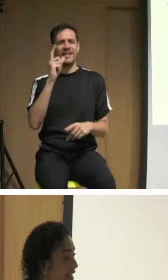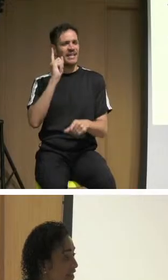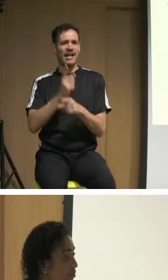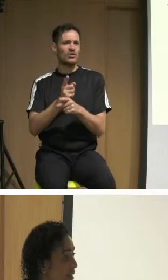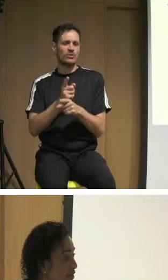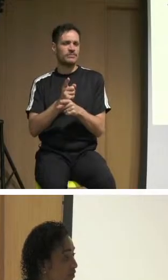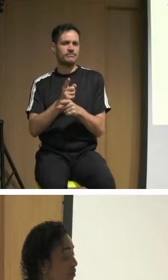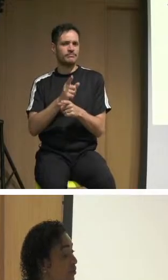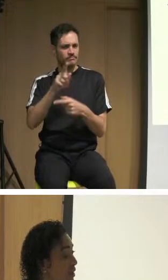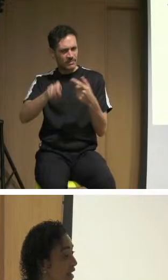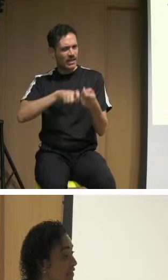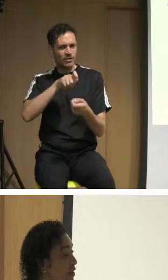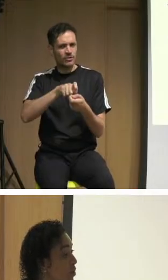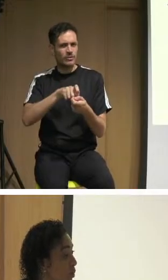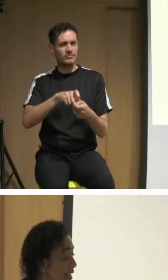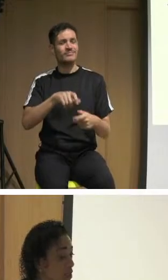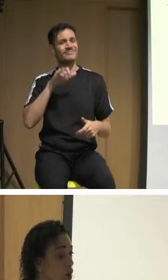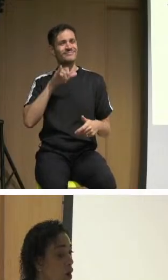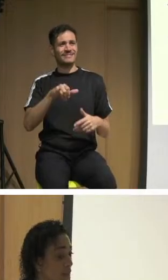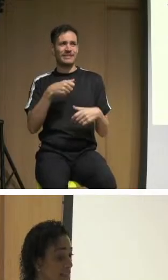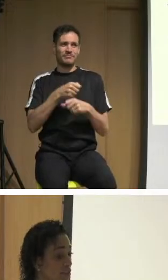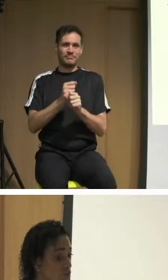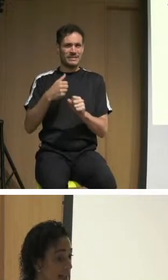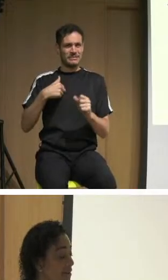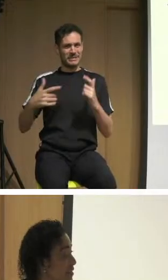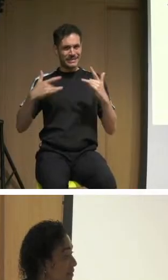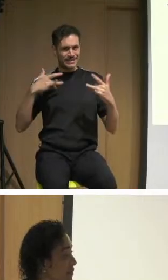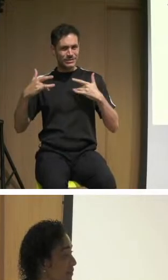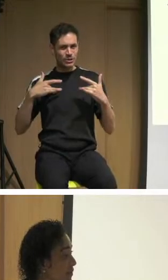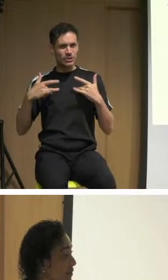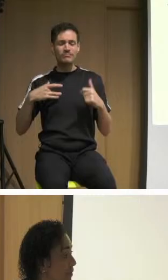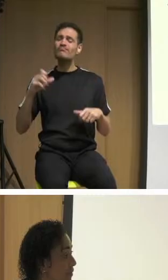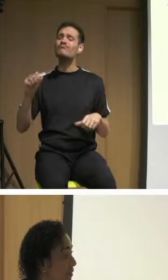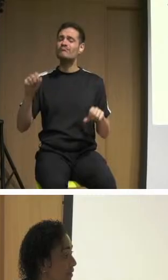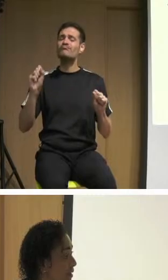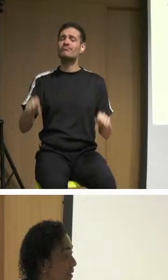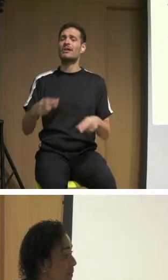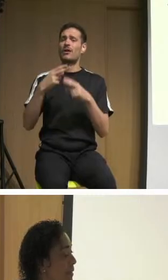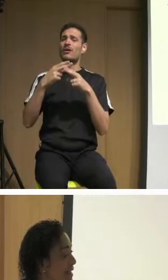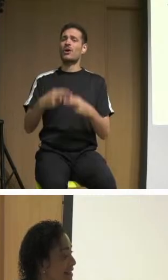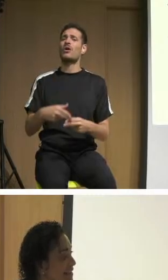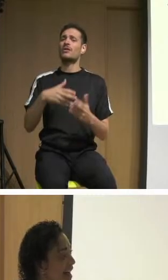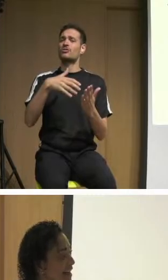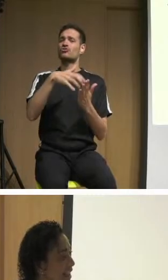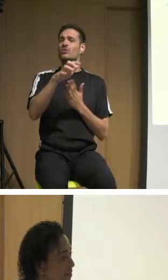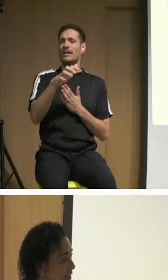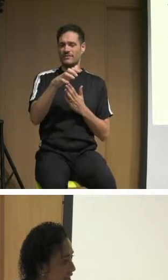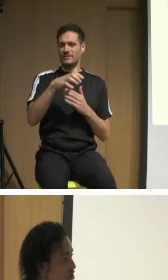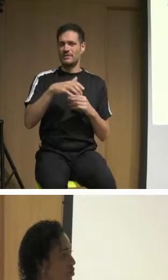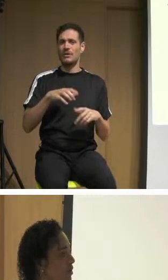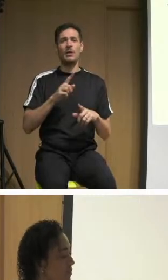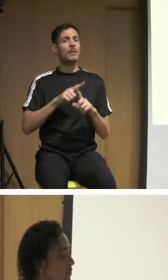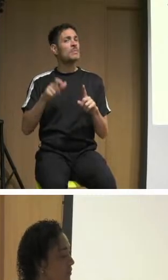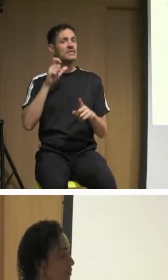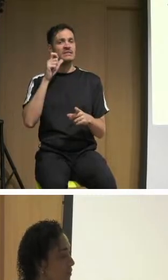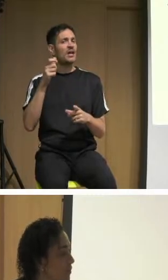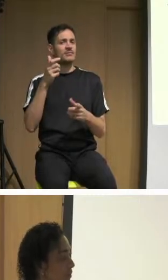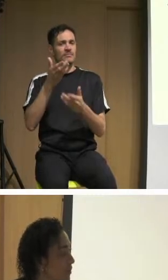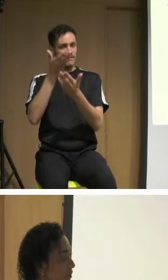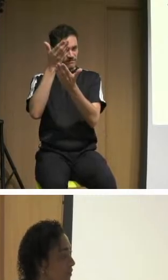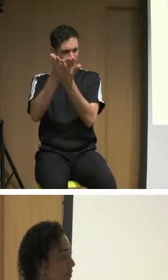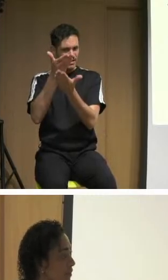and that gives me concern. So yes, we can call it a draft, but it is not a factual,